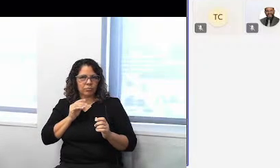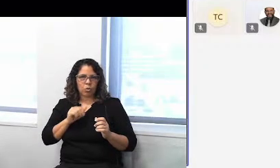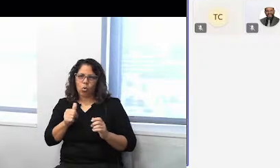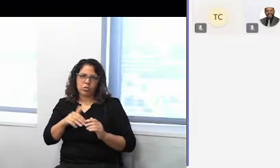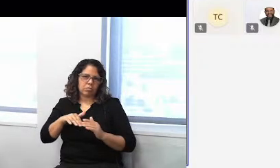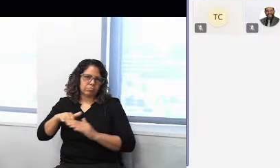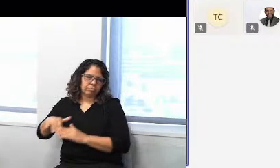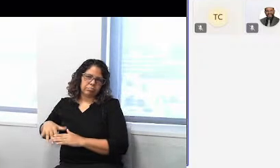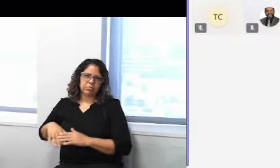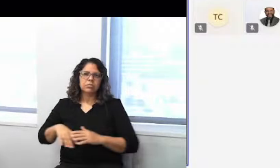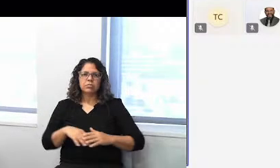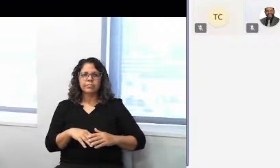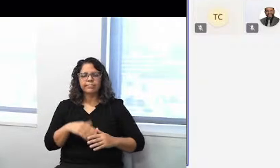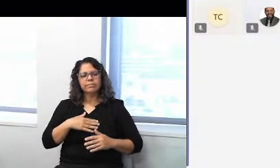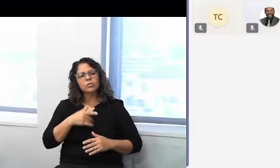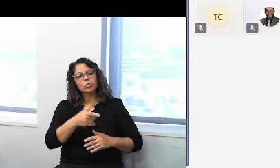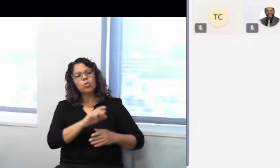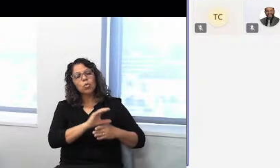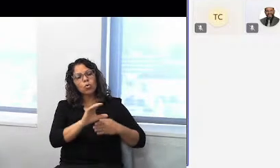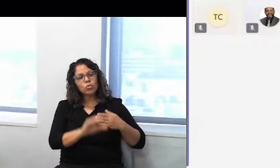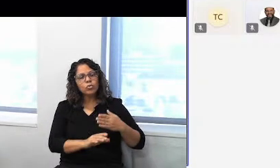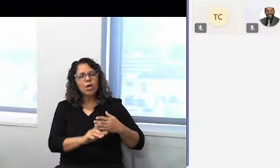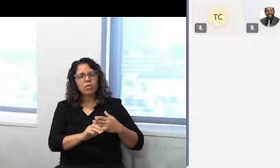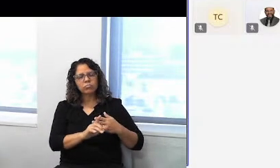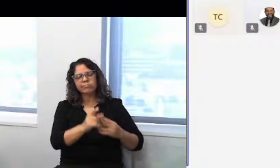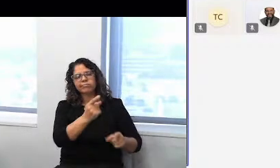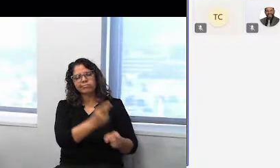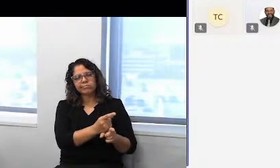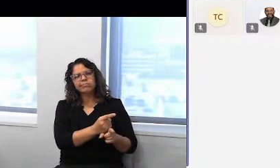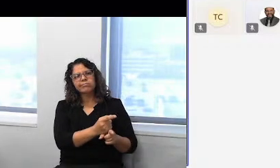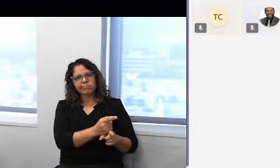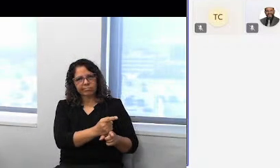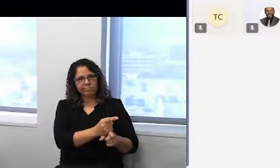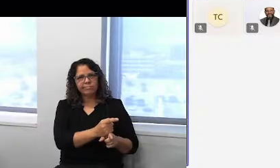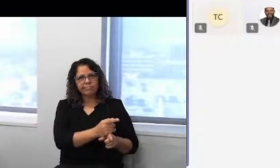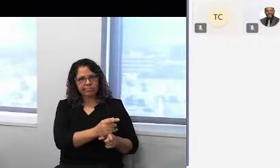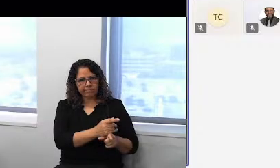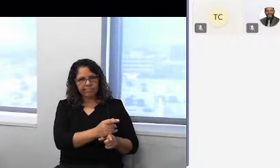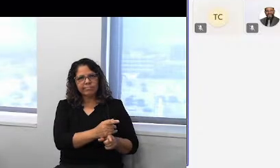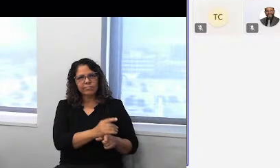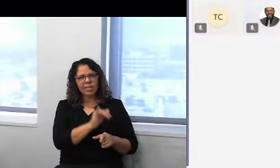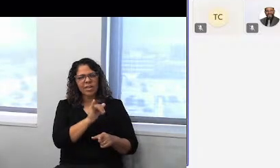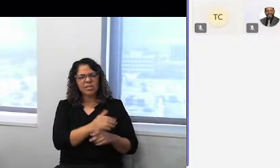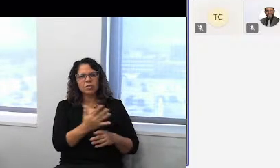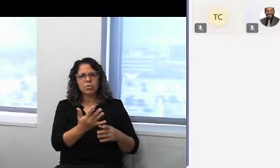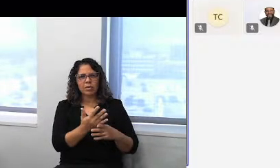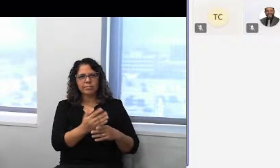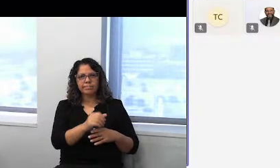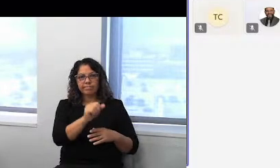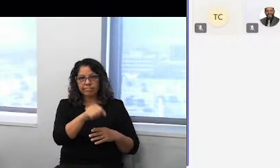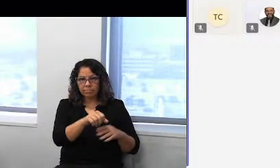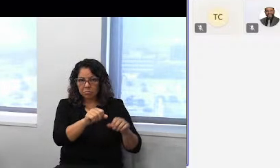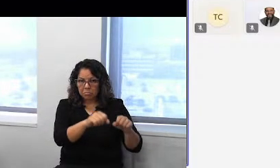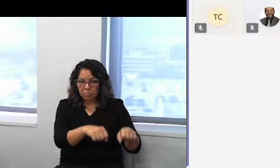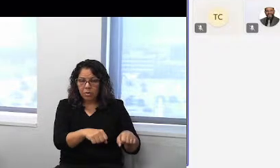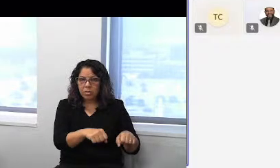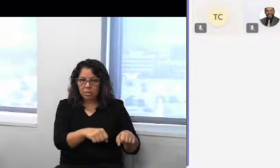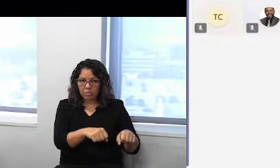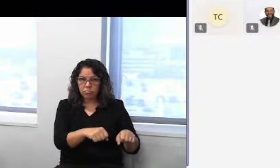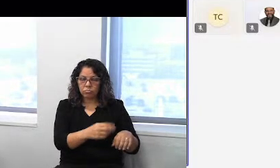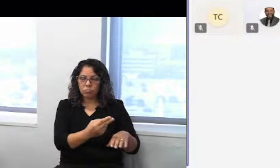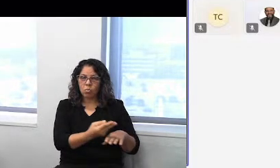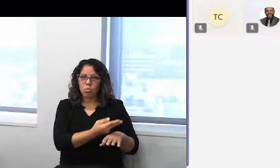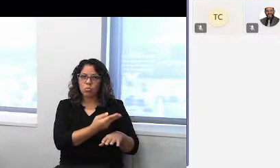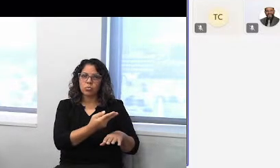conclusion is accurate in the context is, yes, if you actually were able to utilize a different modeling